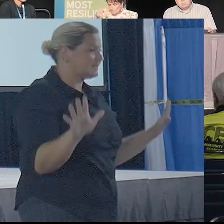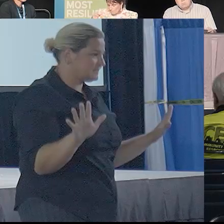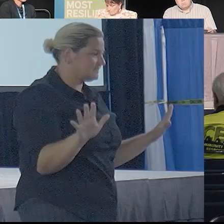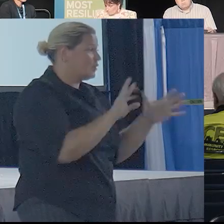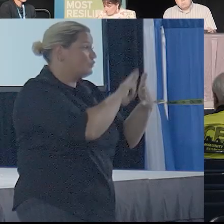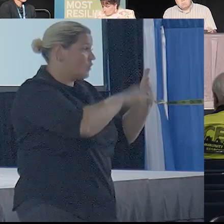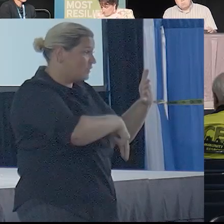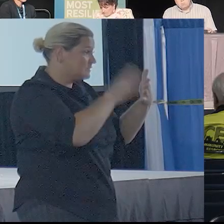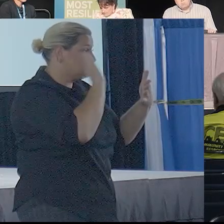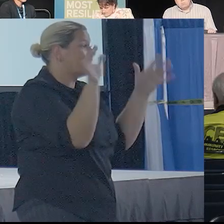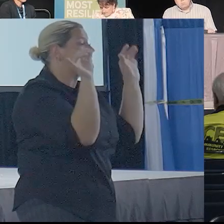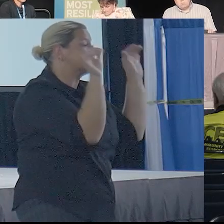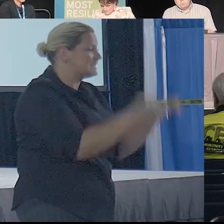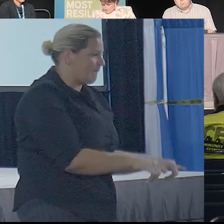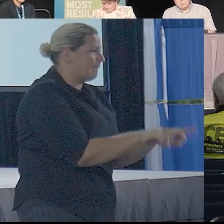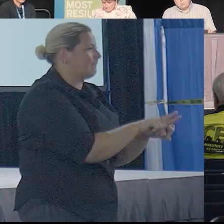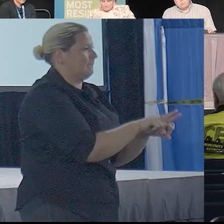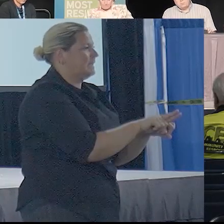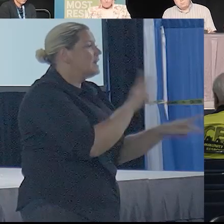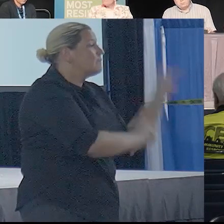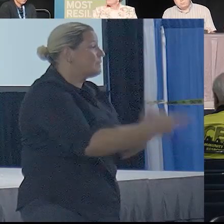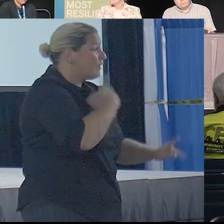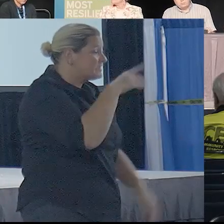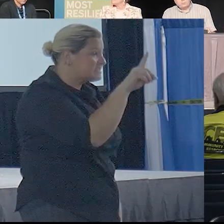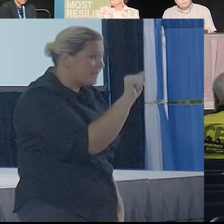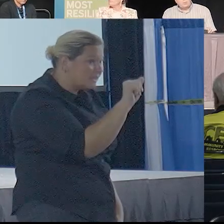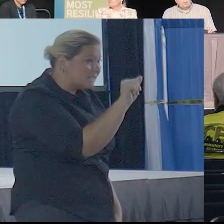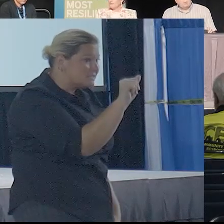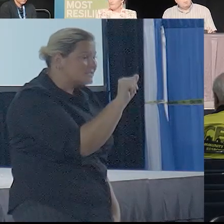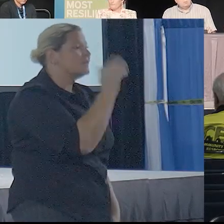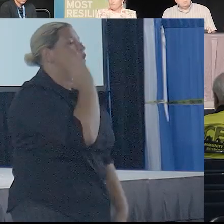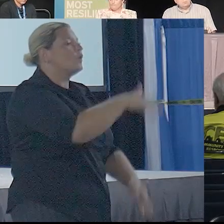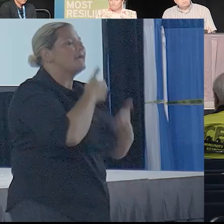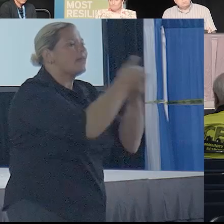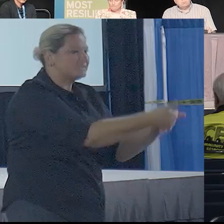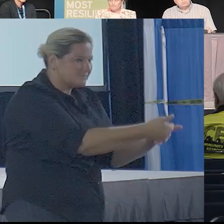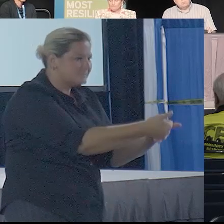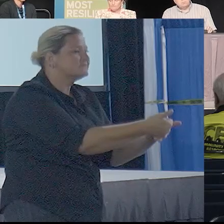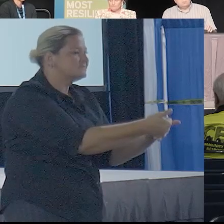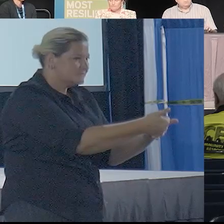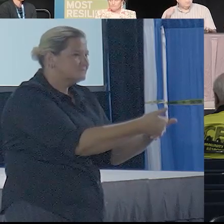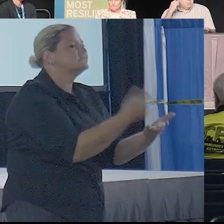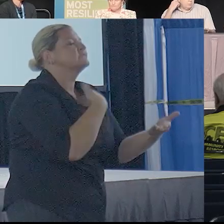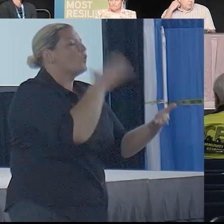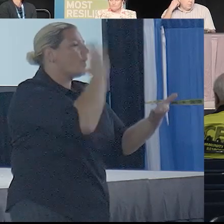will be the same, and that is people with disabilities will need help being